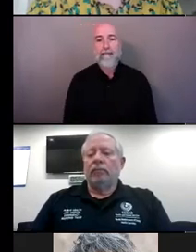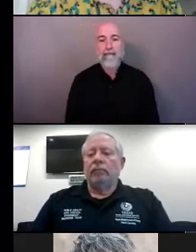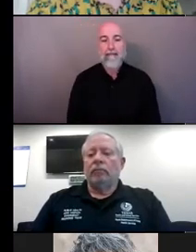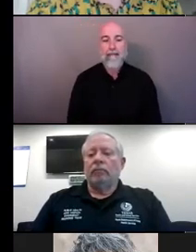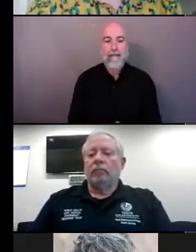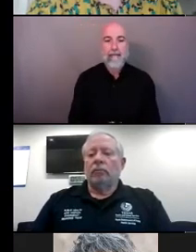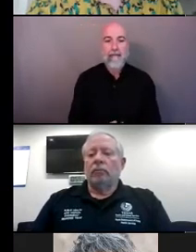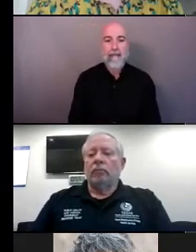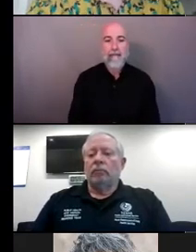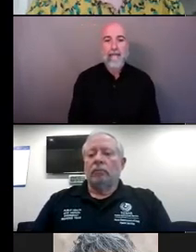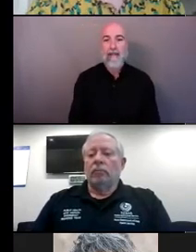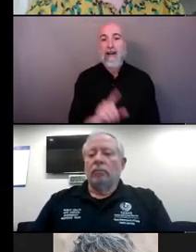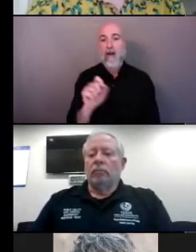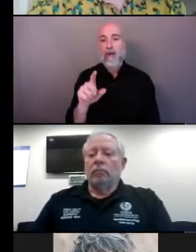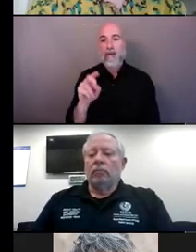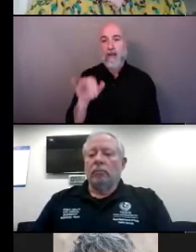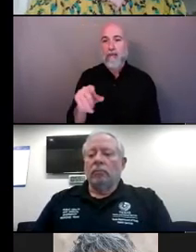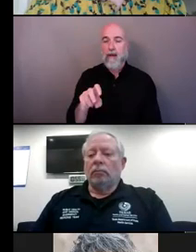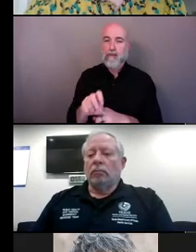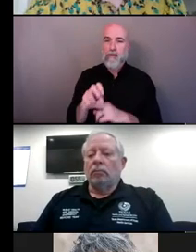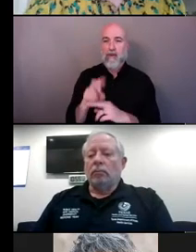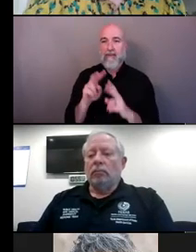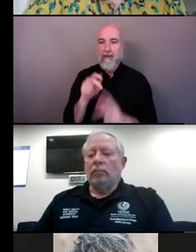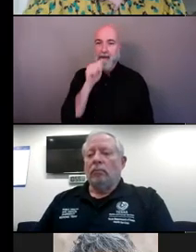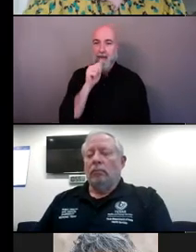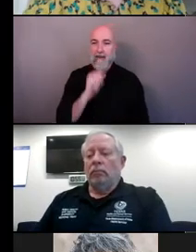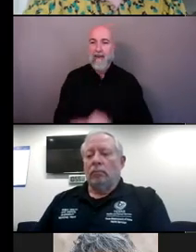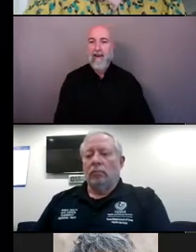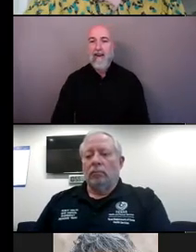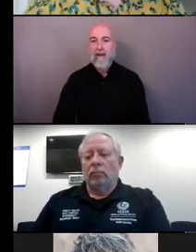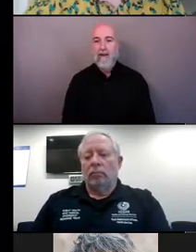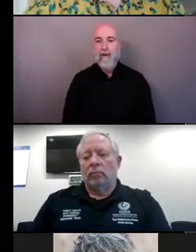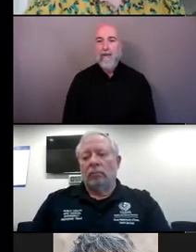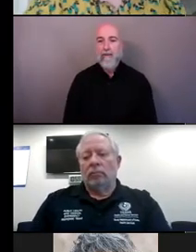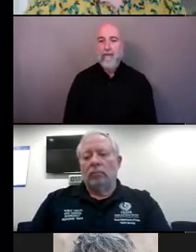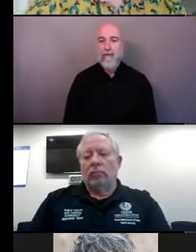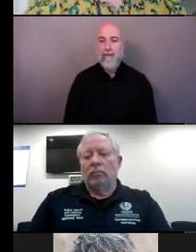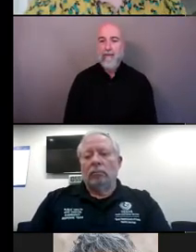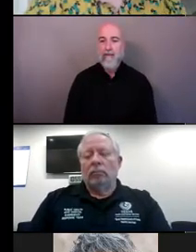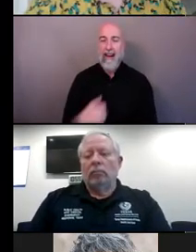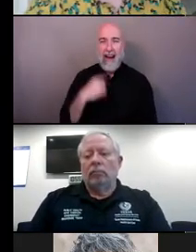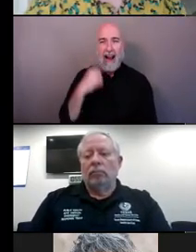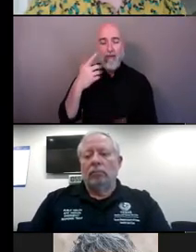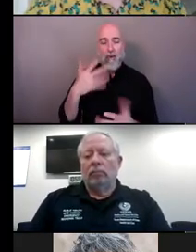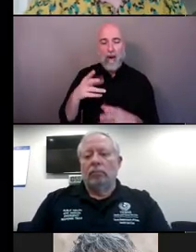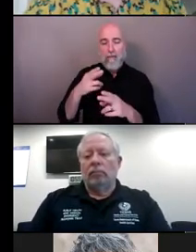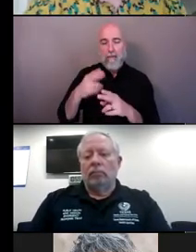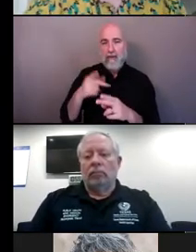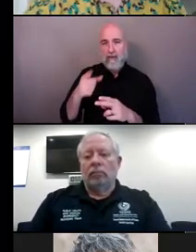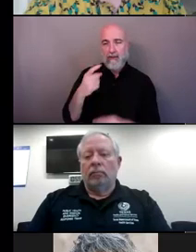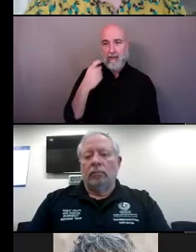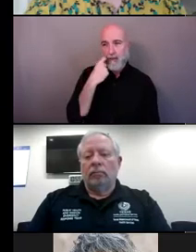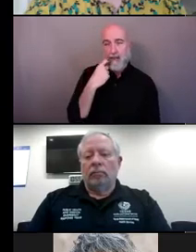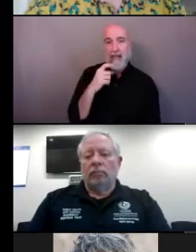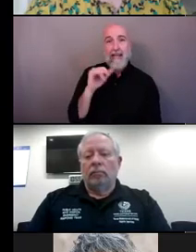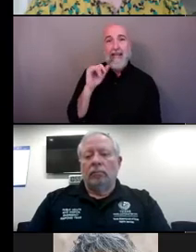I've got a question for Tommy, who's been sitting very, very patiently. And I think you may have touched on this early on. If